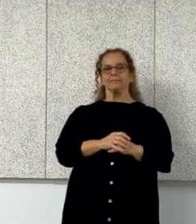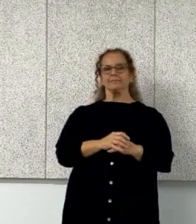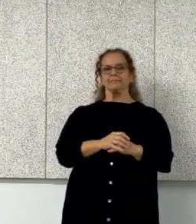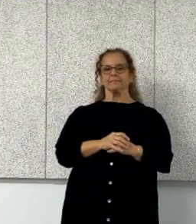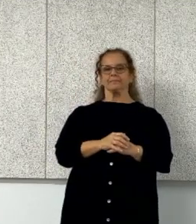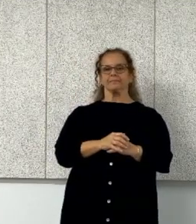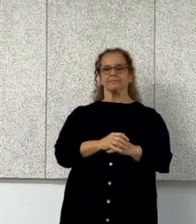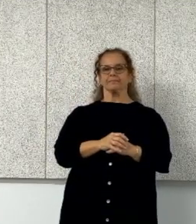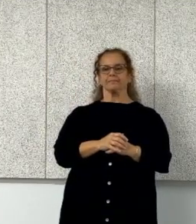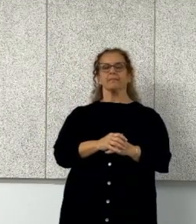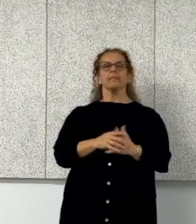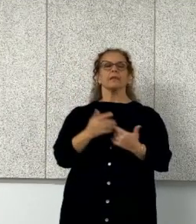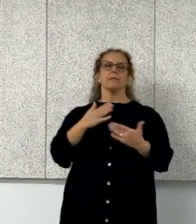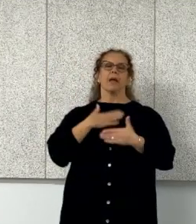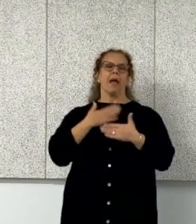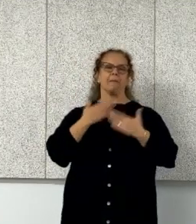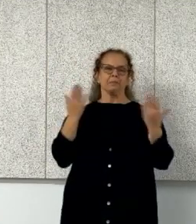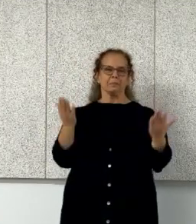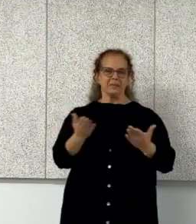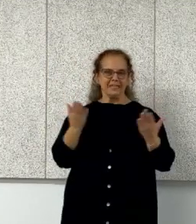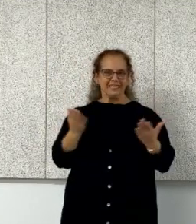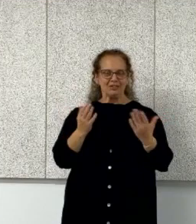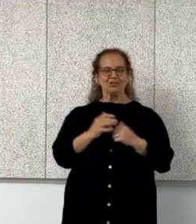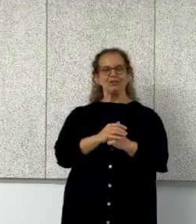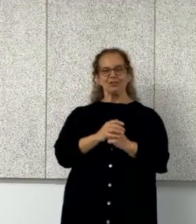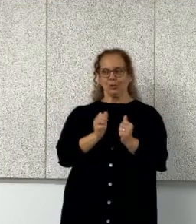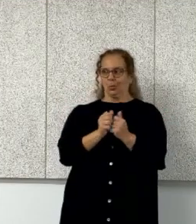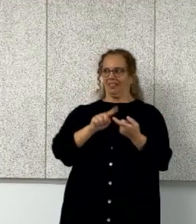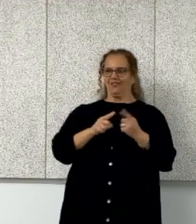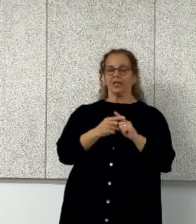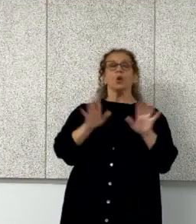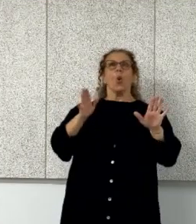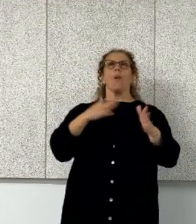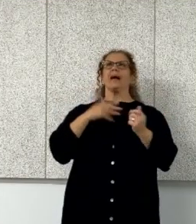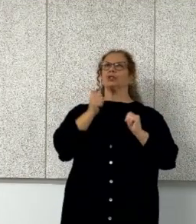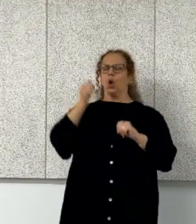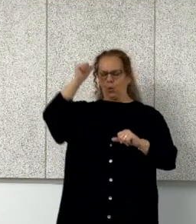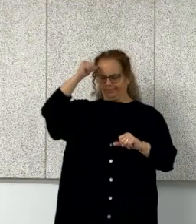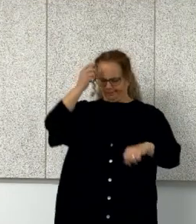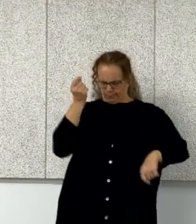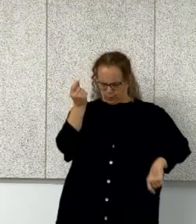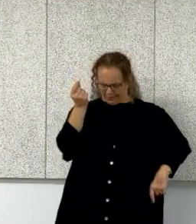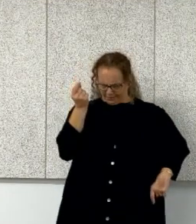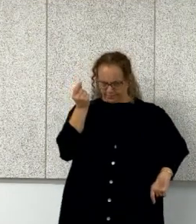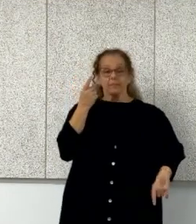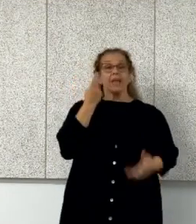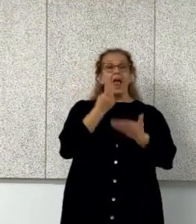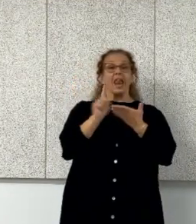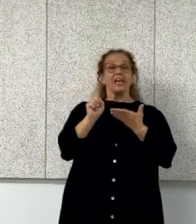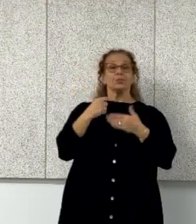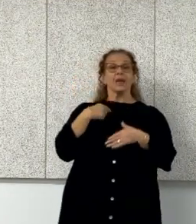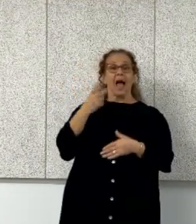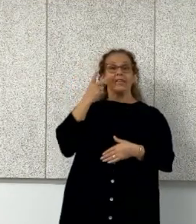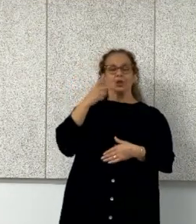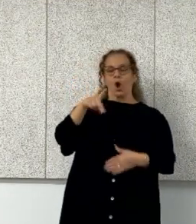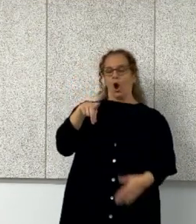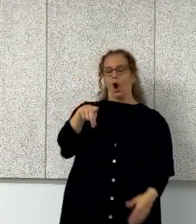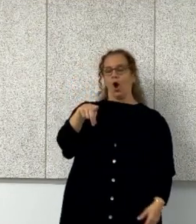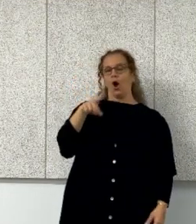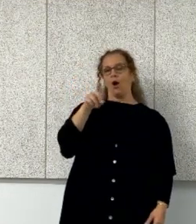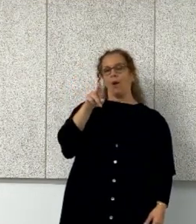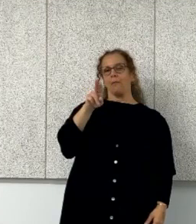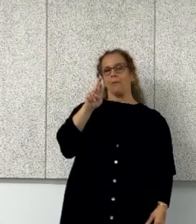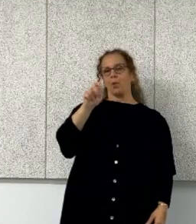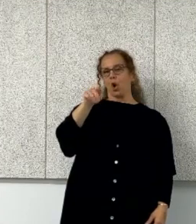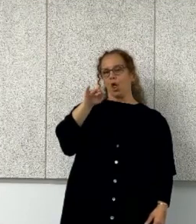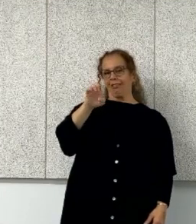But very glad to be on this panel with old friends. So. Oh, my show. Just last week I saw Pearly Victorious. And it's